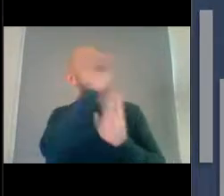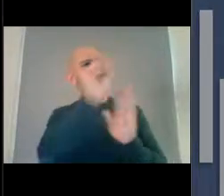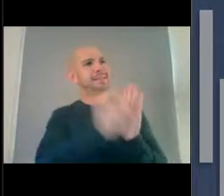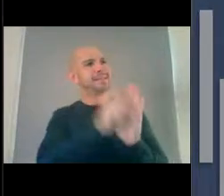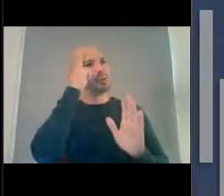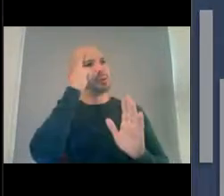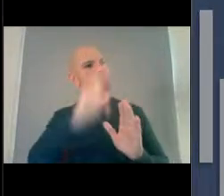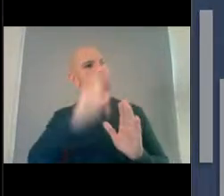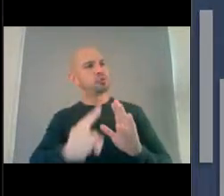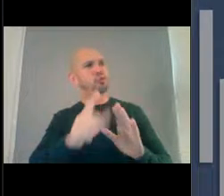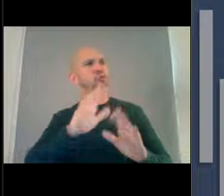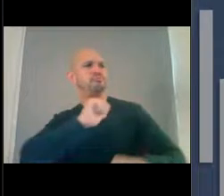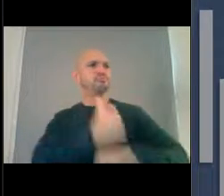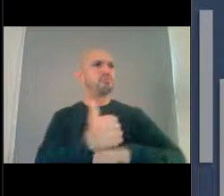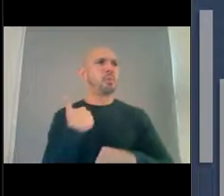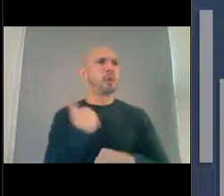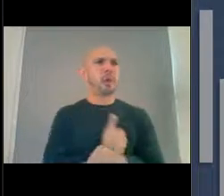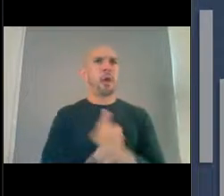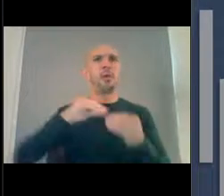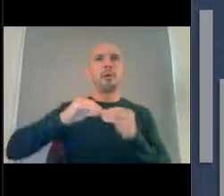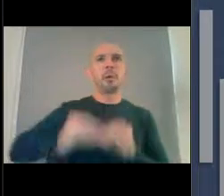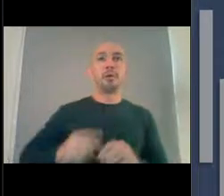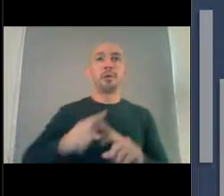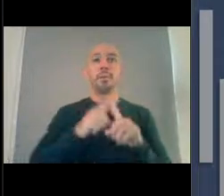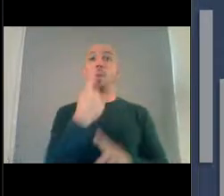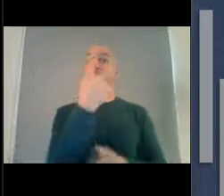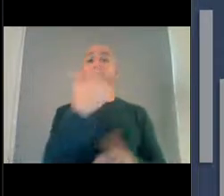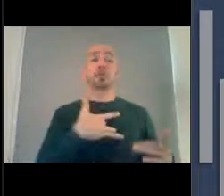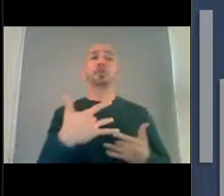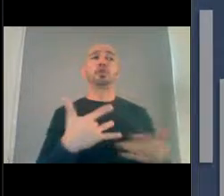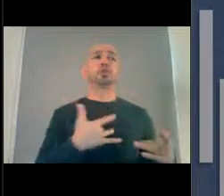year but one concern was raised